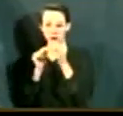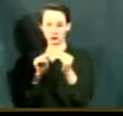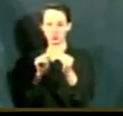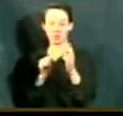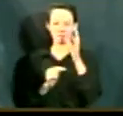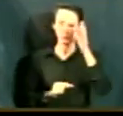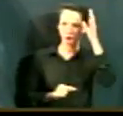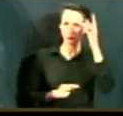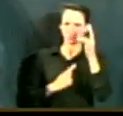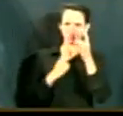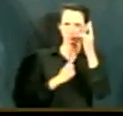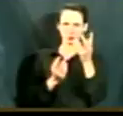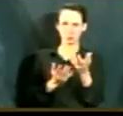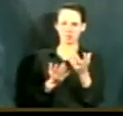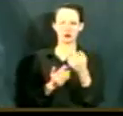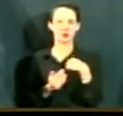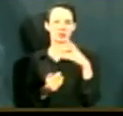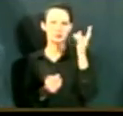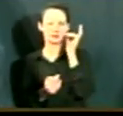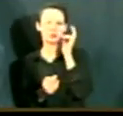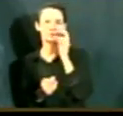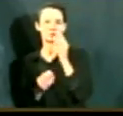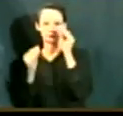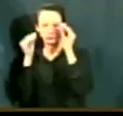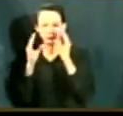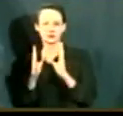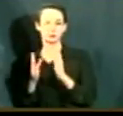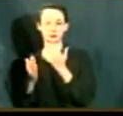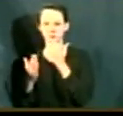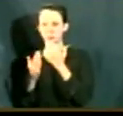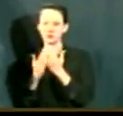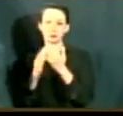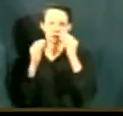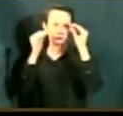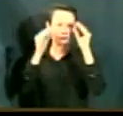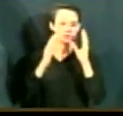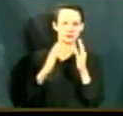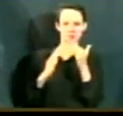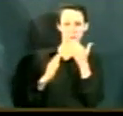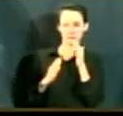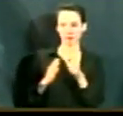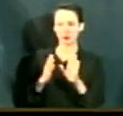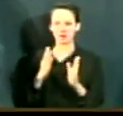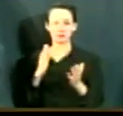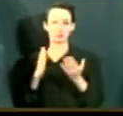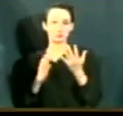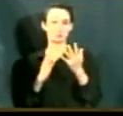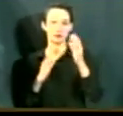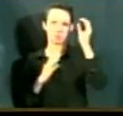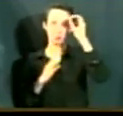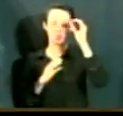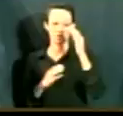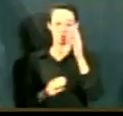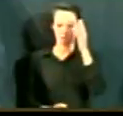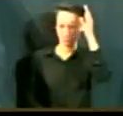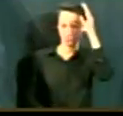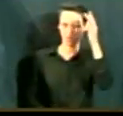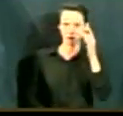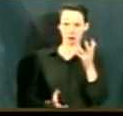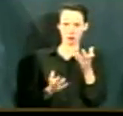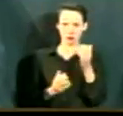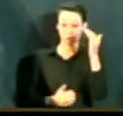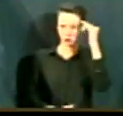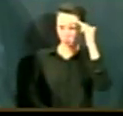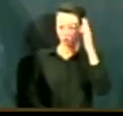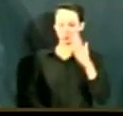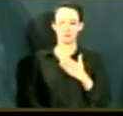hear from educators that some of this is good, and then I hear from educators this is bad. And all a parent wants to know is